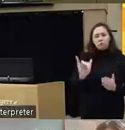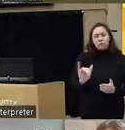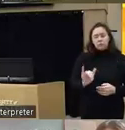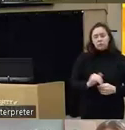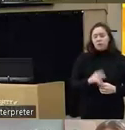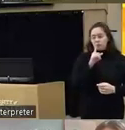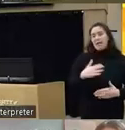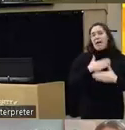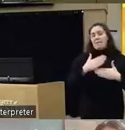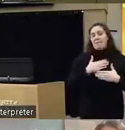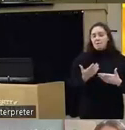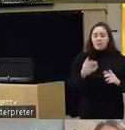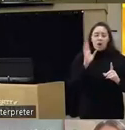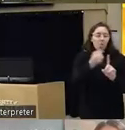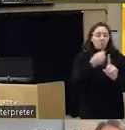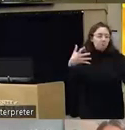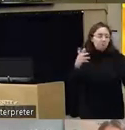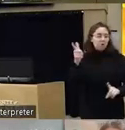happy to elaborate on later.